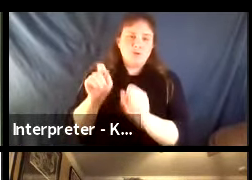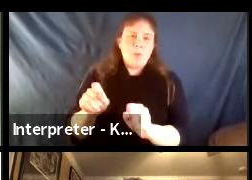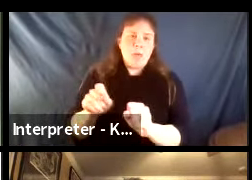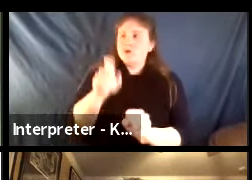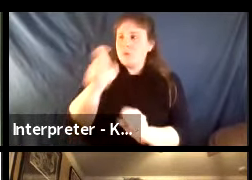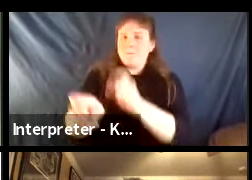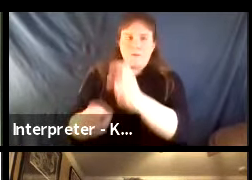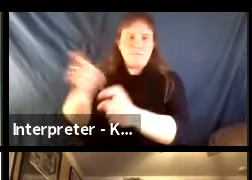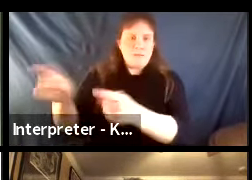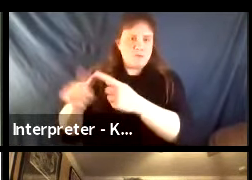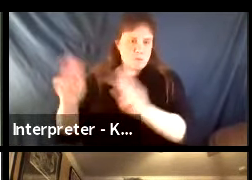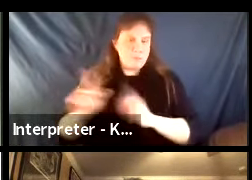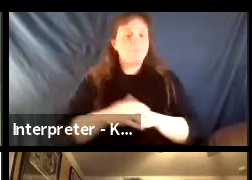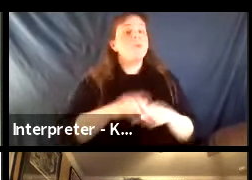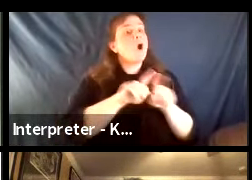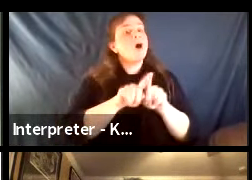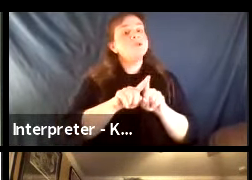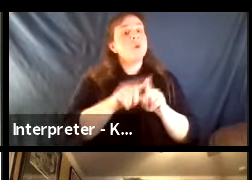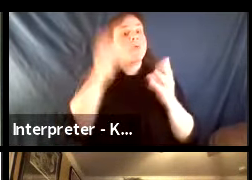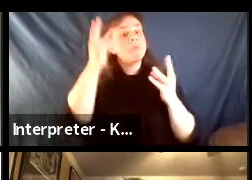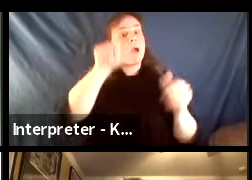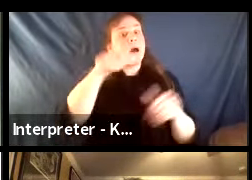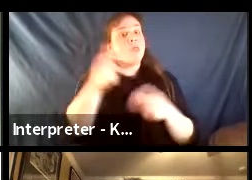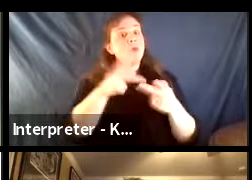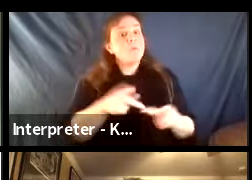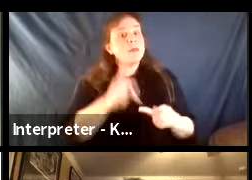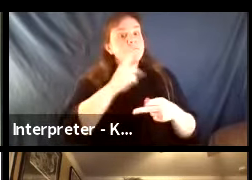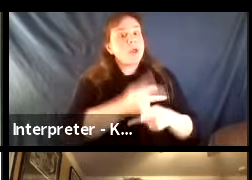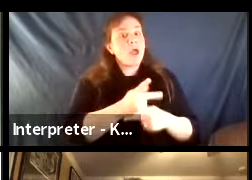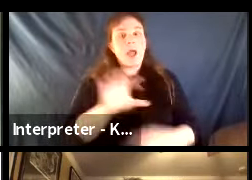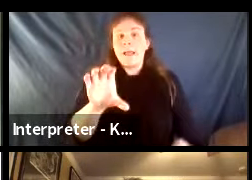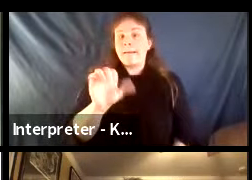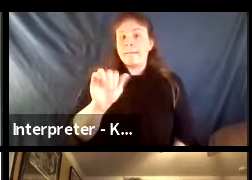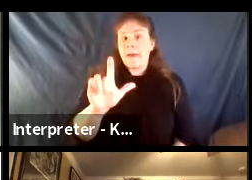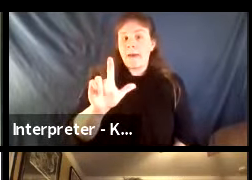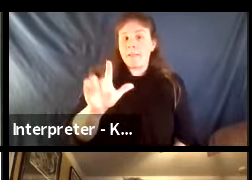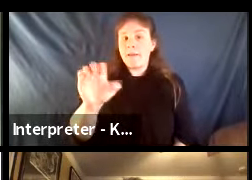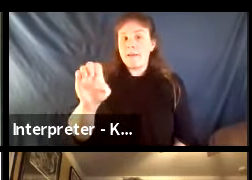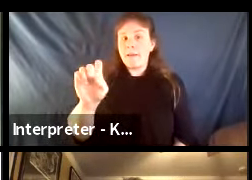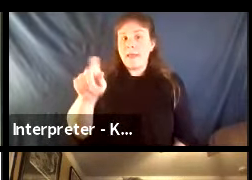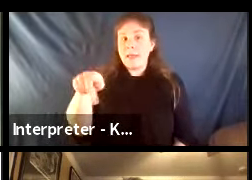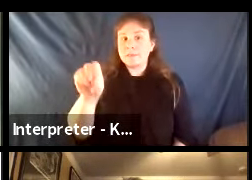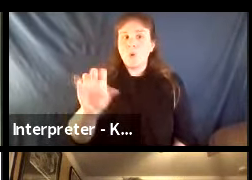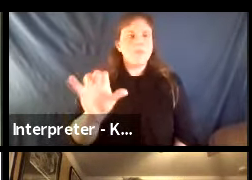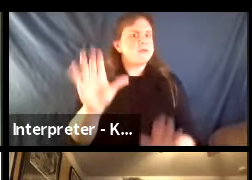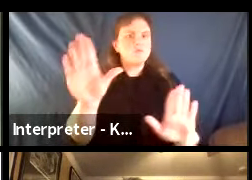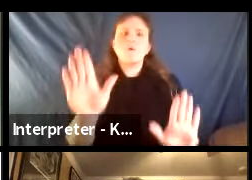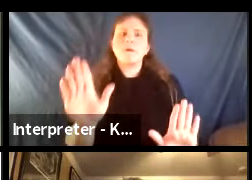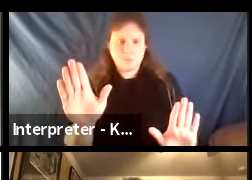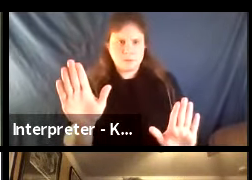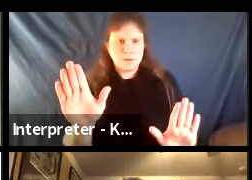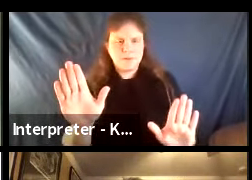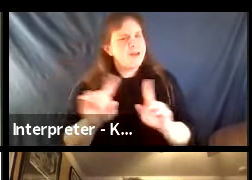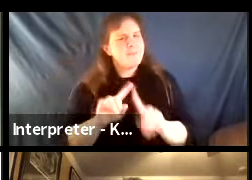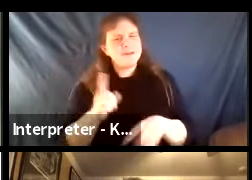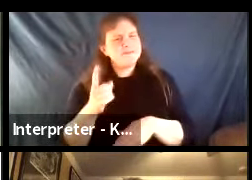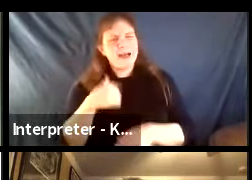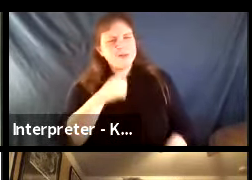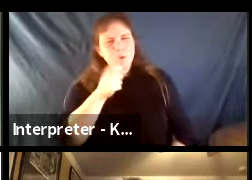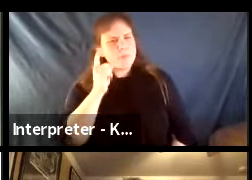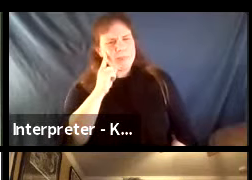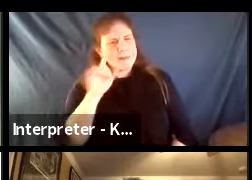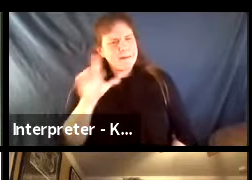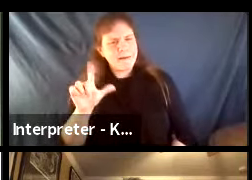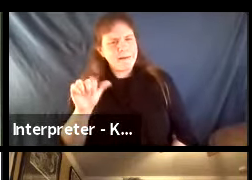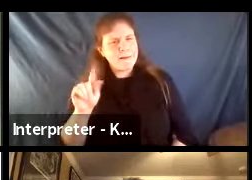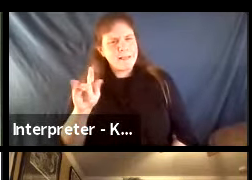alternative places of care. Cal Expo is great. I don't think Latinos necessarily go to Cal Expo. We may be